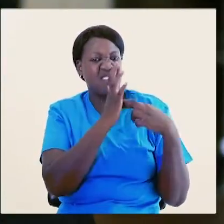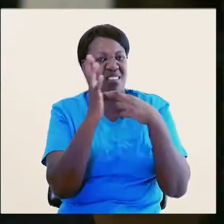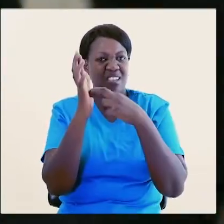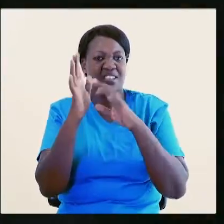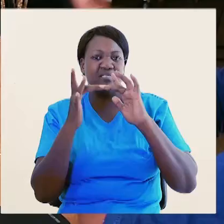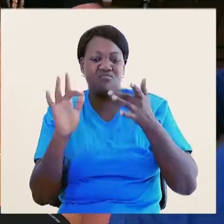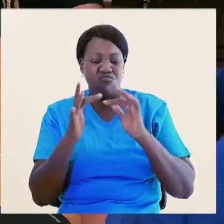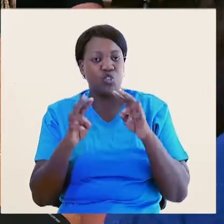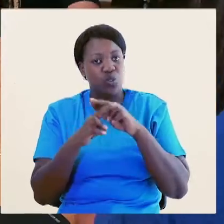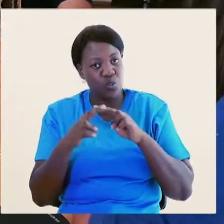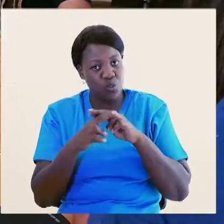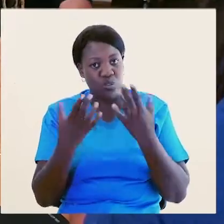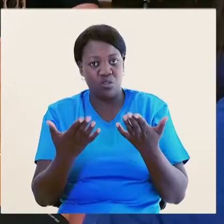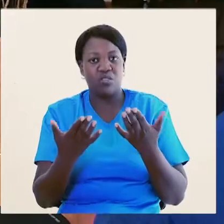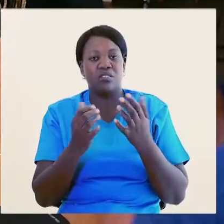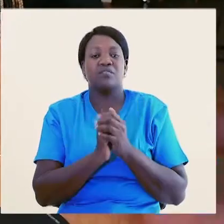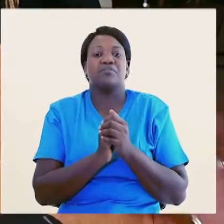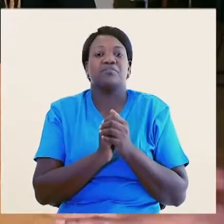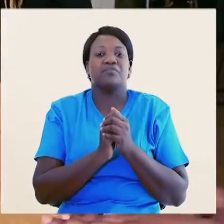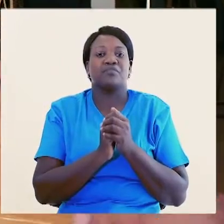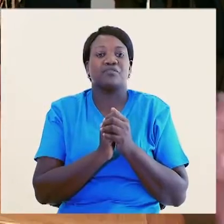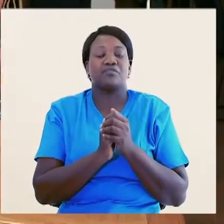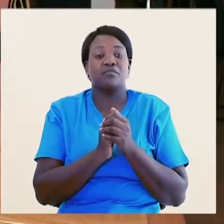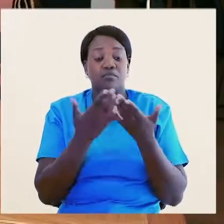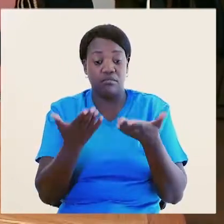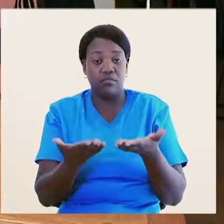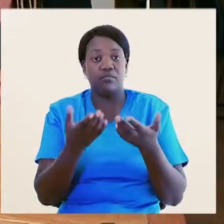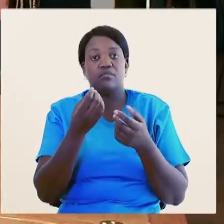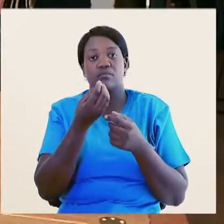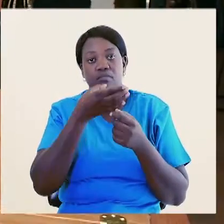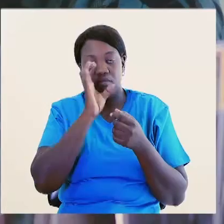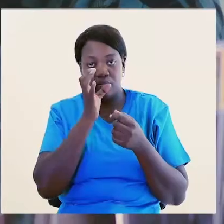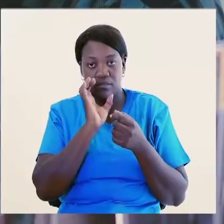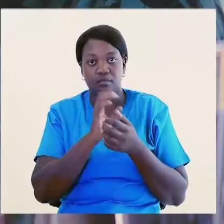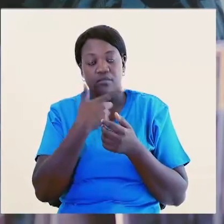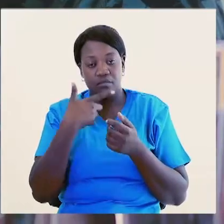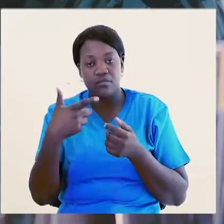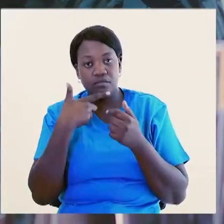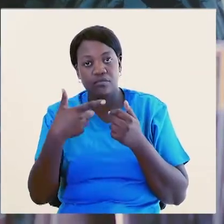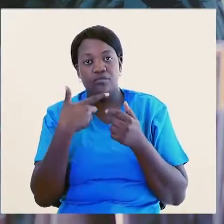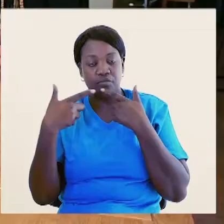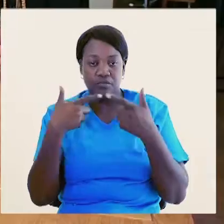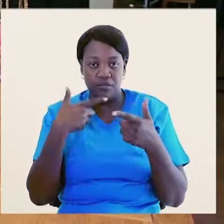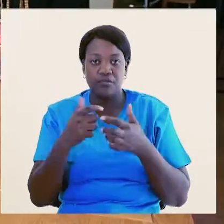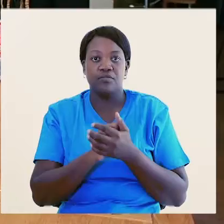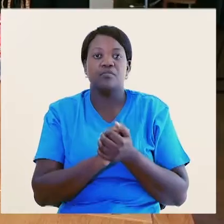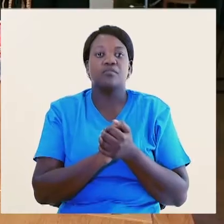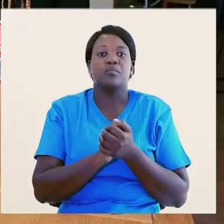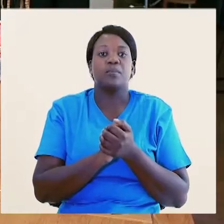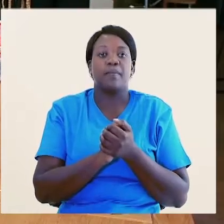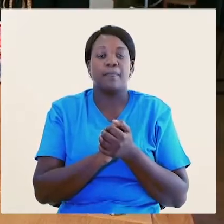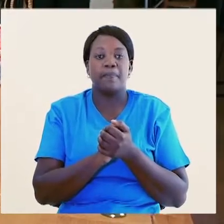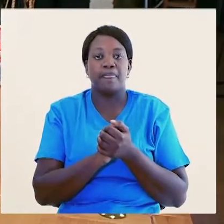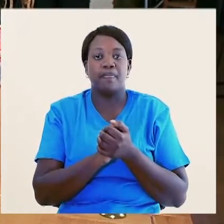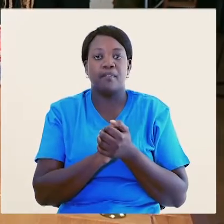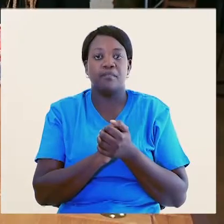restaurant. Exactly, you see? Where's our waiter? Oh. Yeah, entrance. Ah, oh, great. Thank you. Thank you. Thank